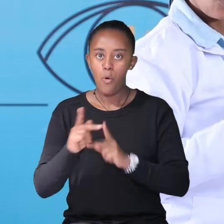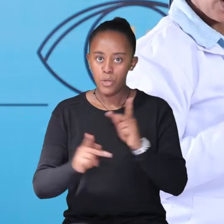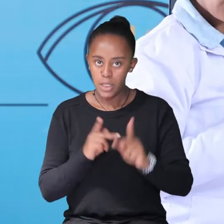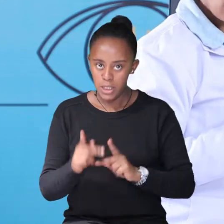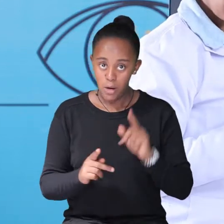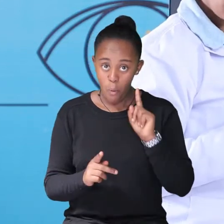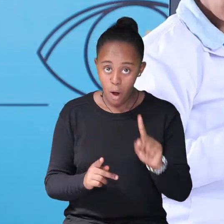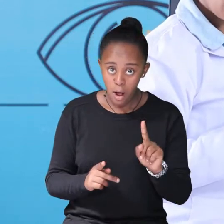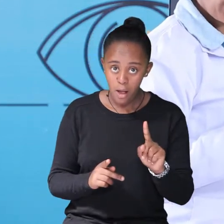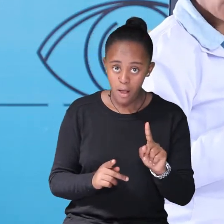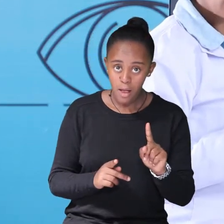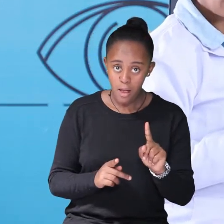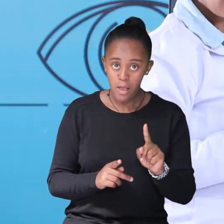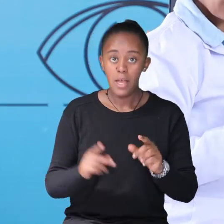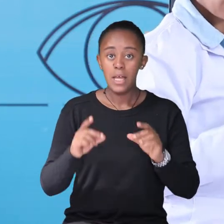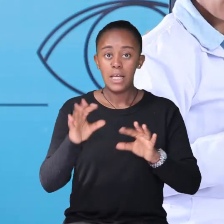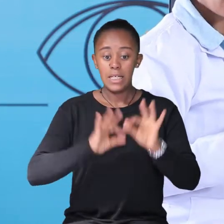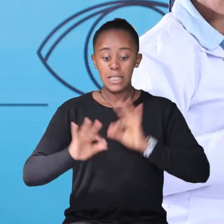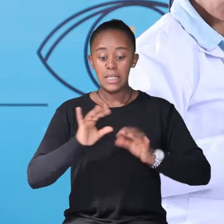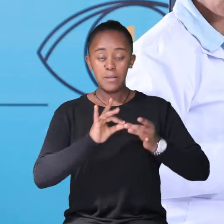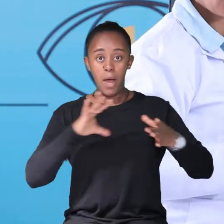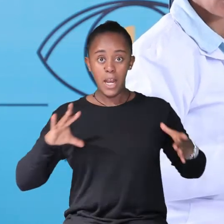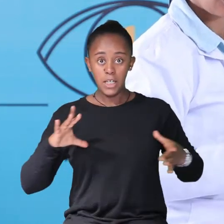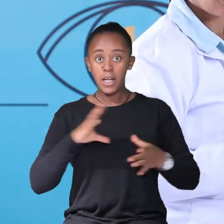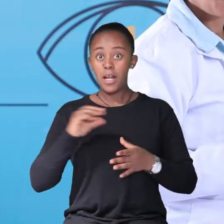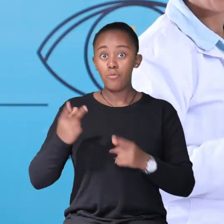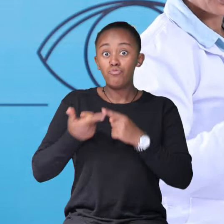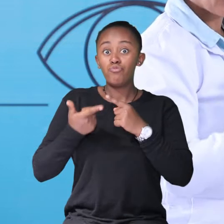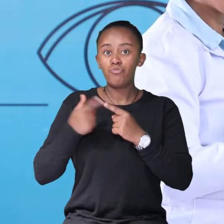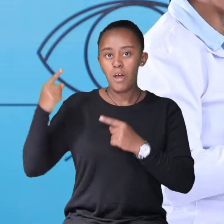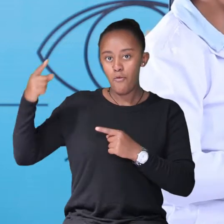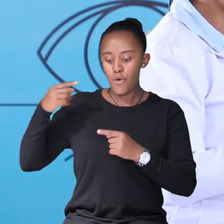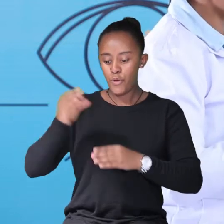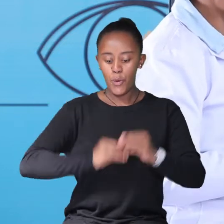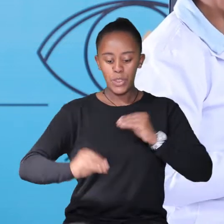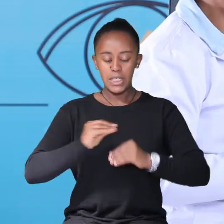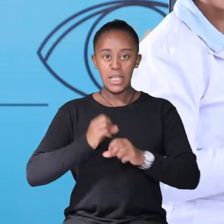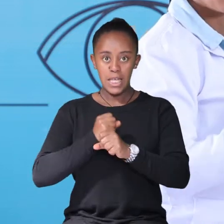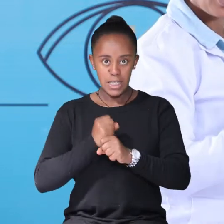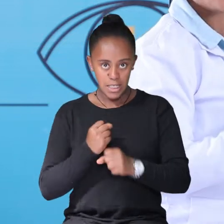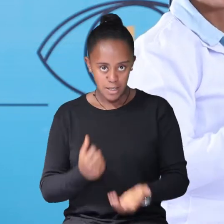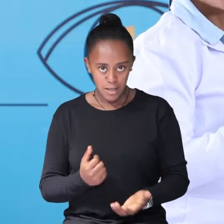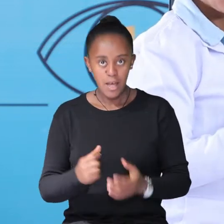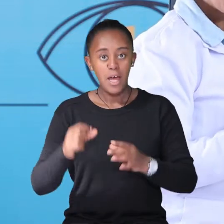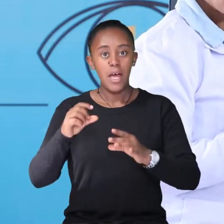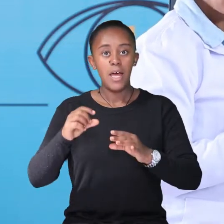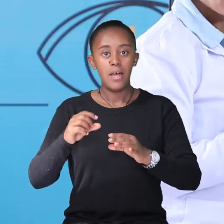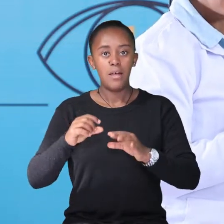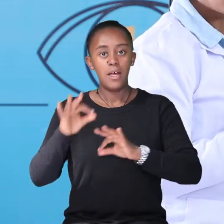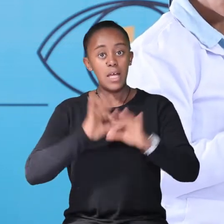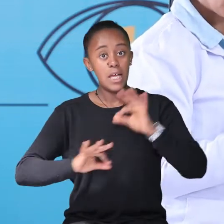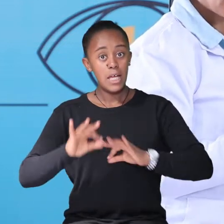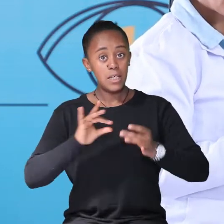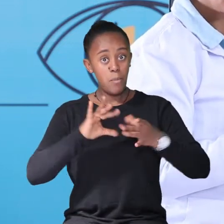processes. One is respiration and the other one is photosynthesis. In respiration, it occurs by substrate